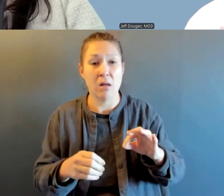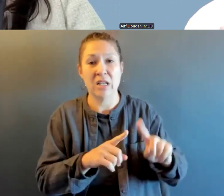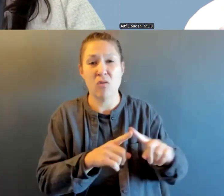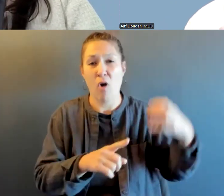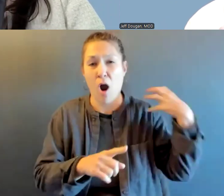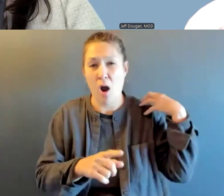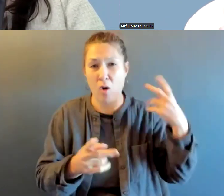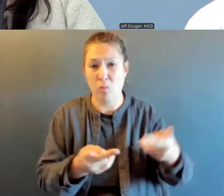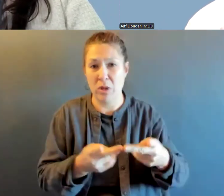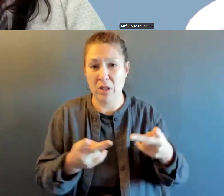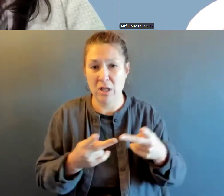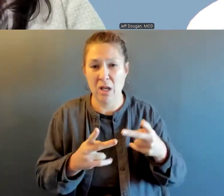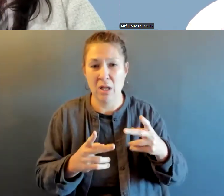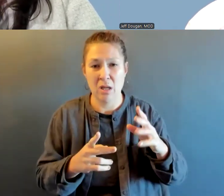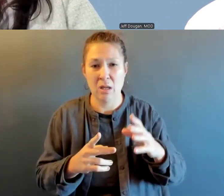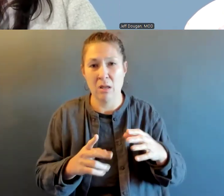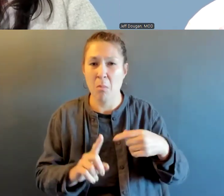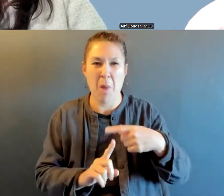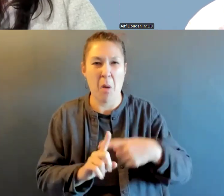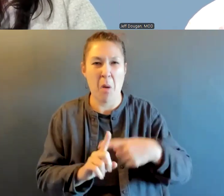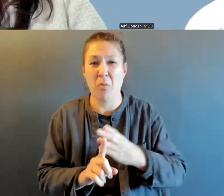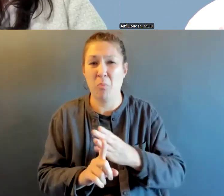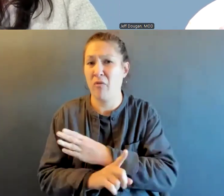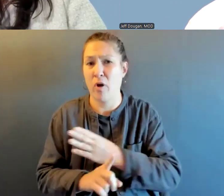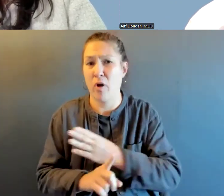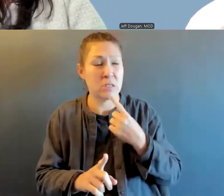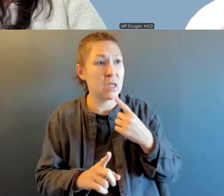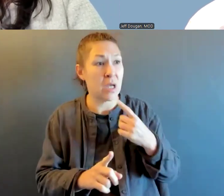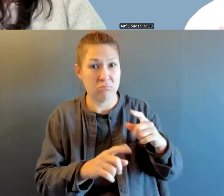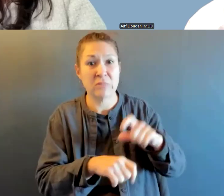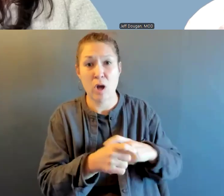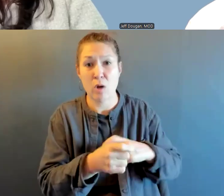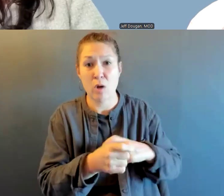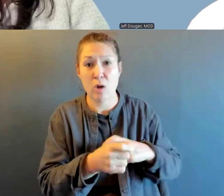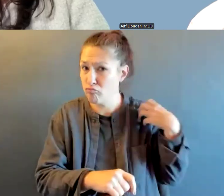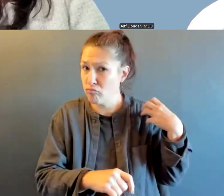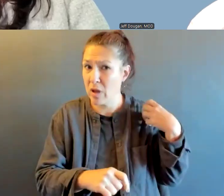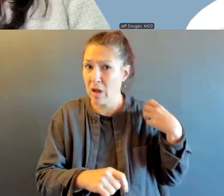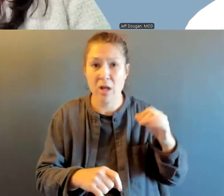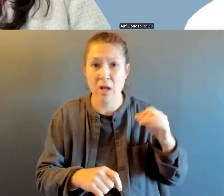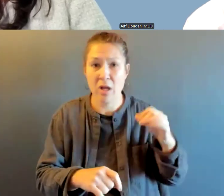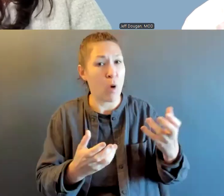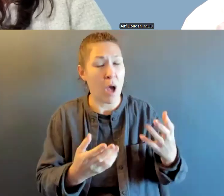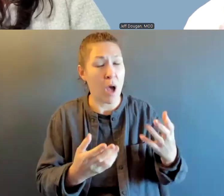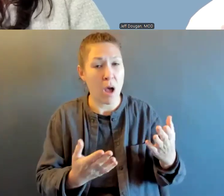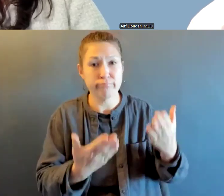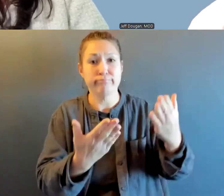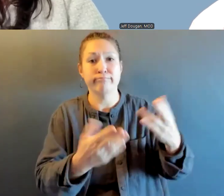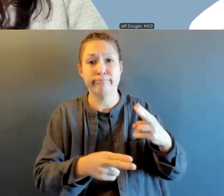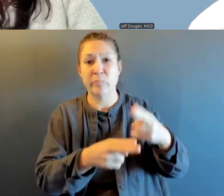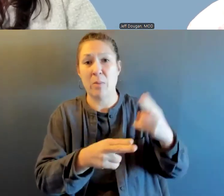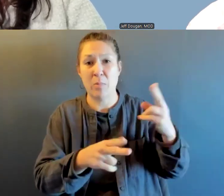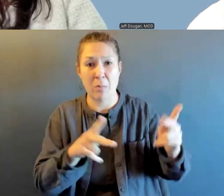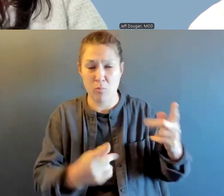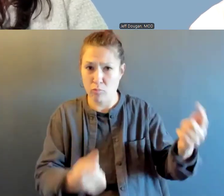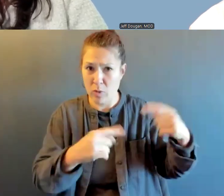we're saying, we're going to be voting for officers. So if people are interested and want to nominate people, by all means, come to the next meeting and we can do that. So